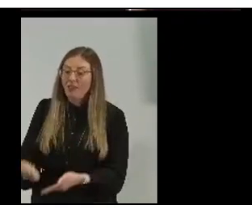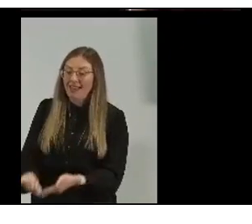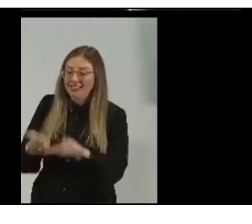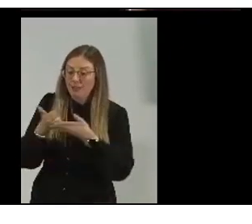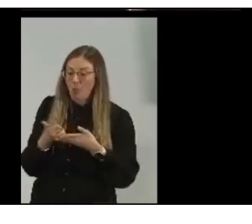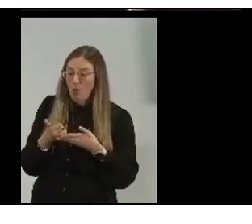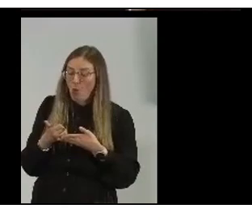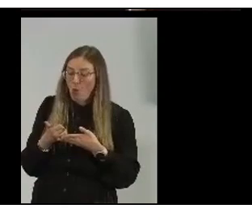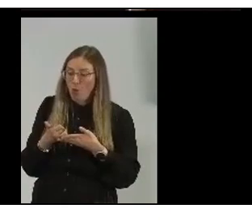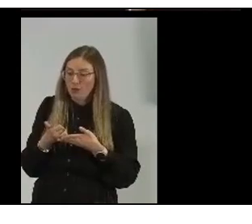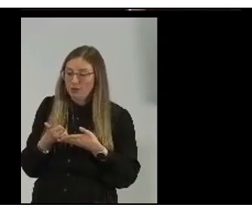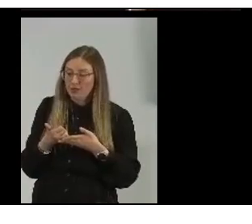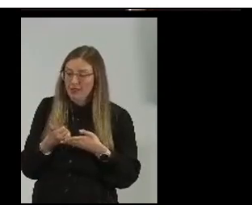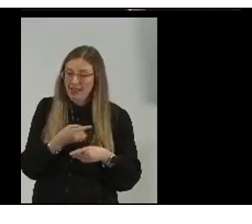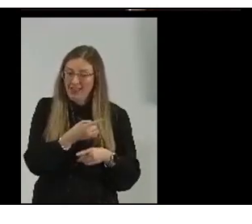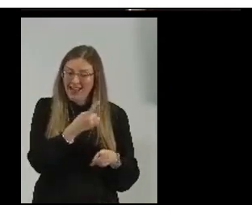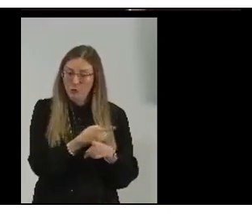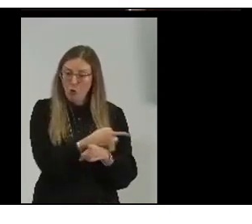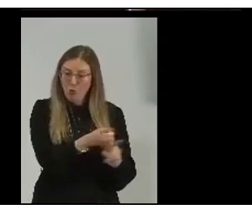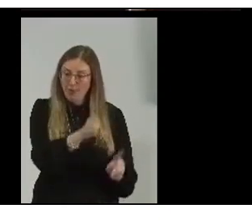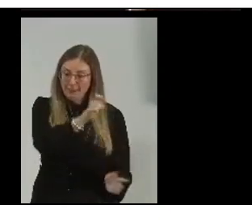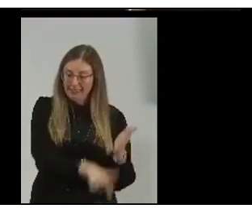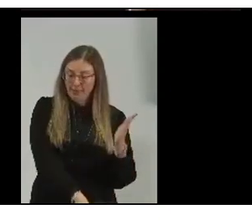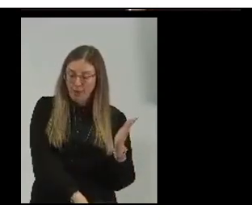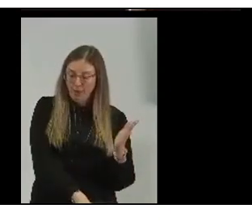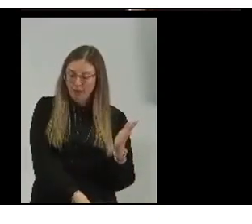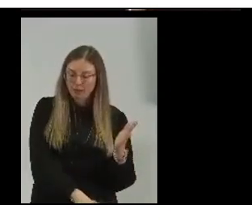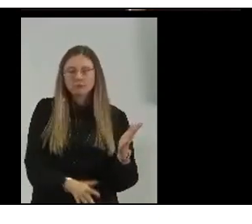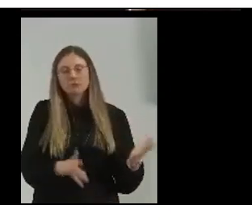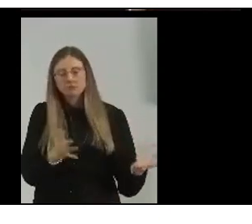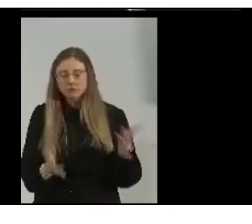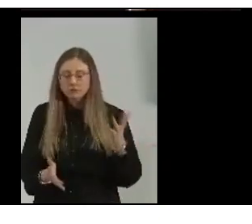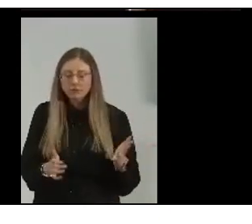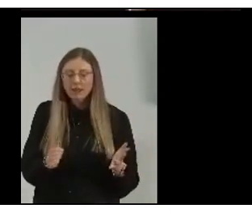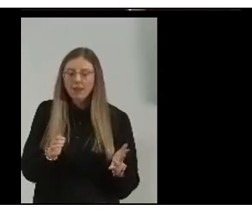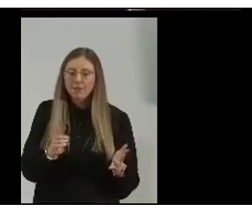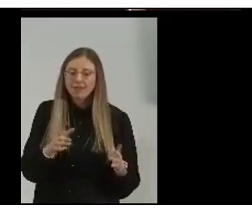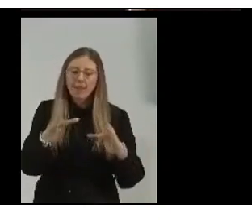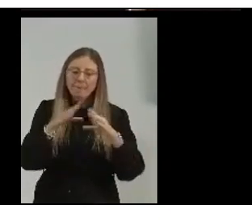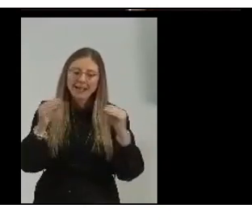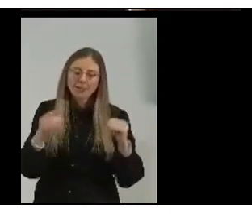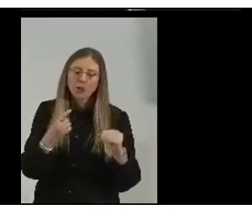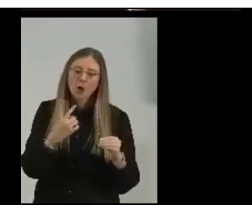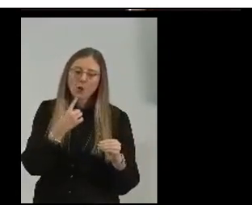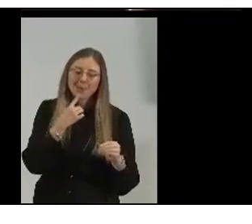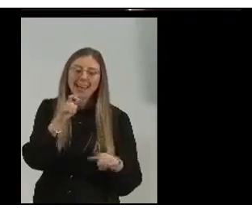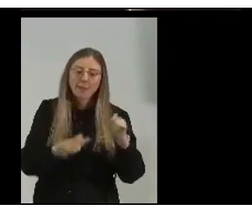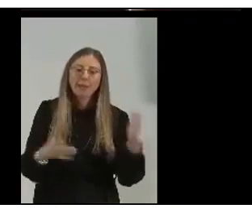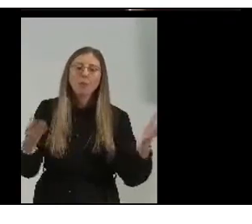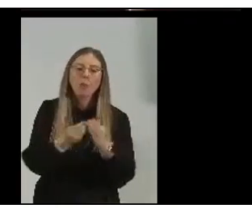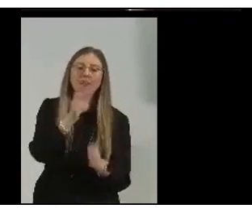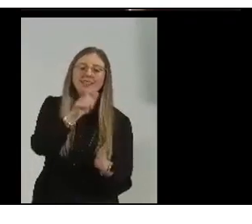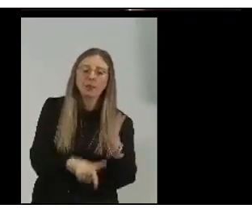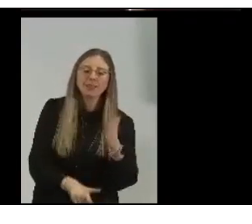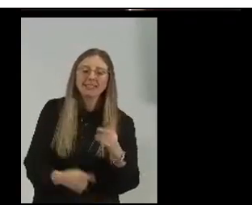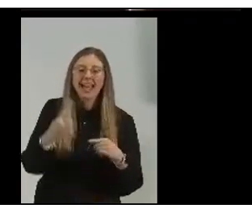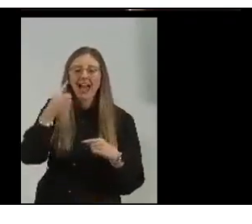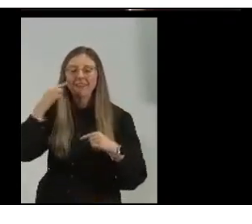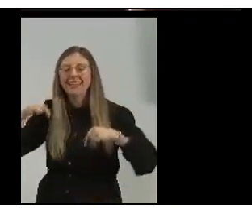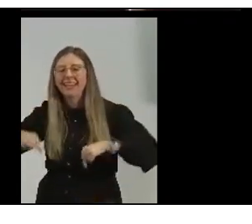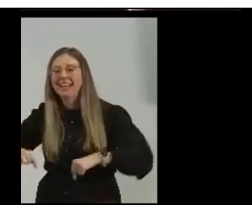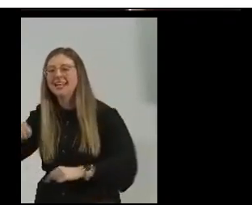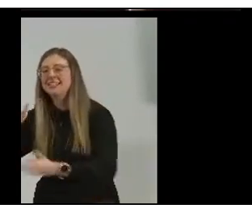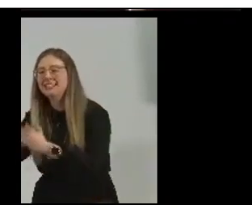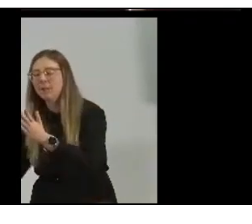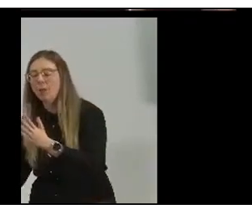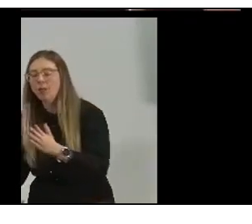campaign that speaks to people with disabilities, and I'm aware, sorry, here I want to say in Mexico we say people with disabilities. I think here is disabled. So